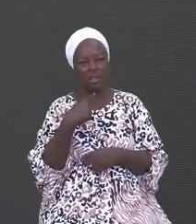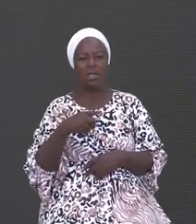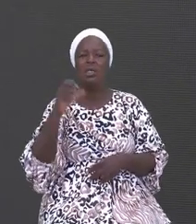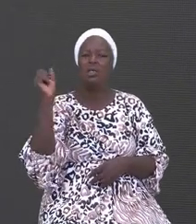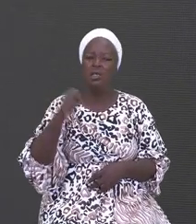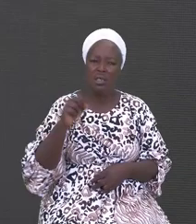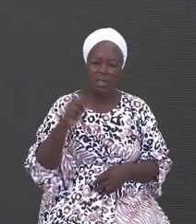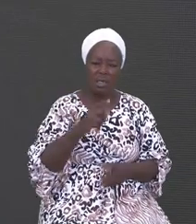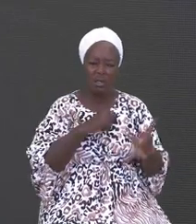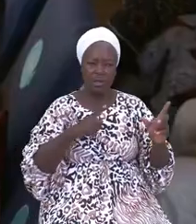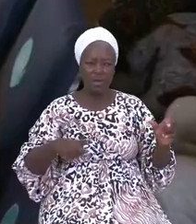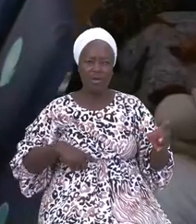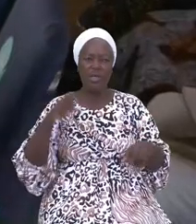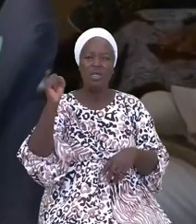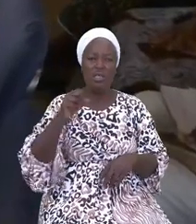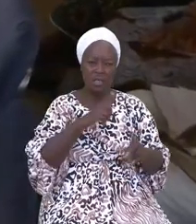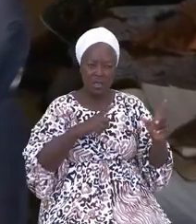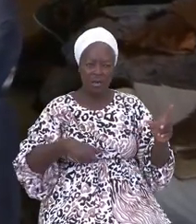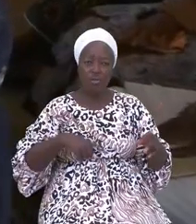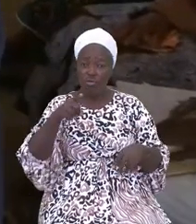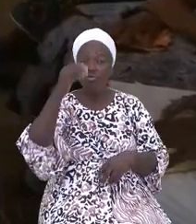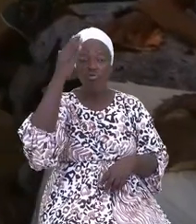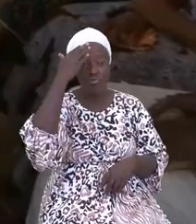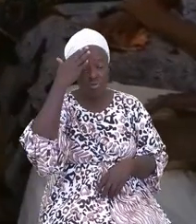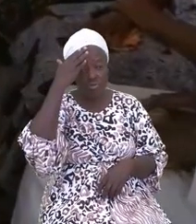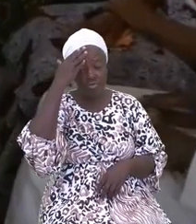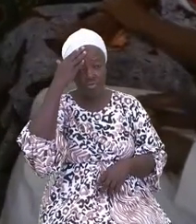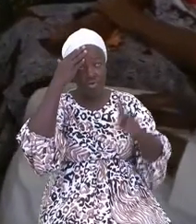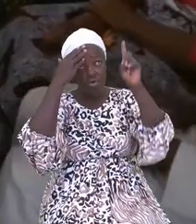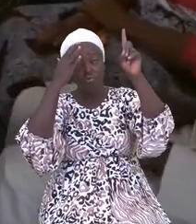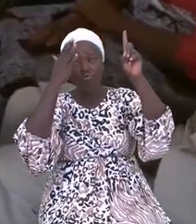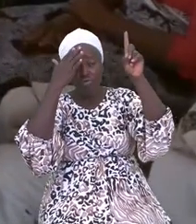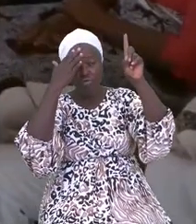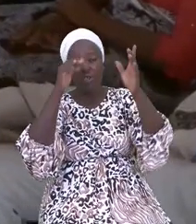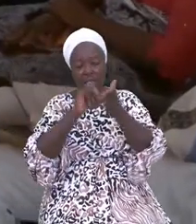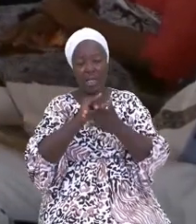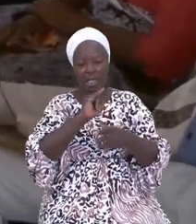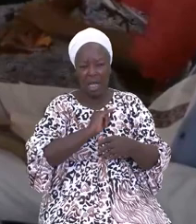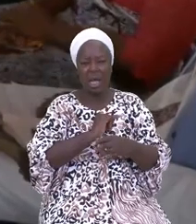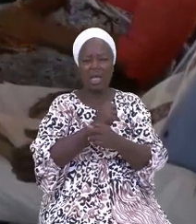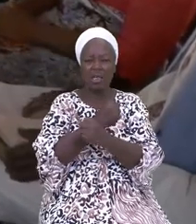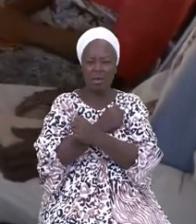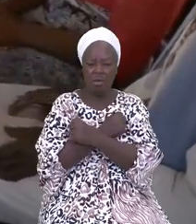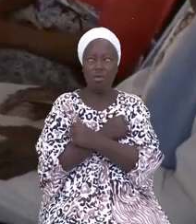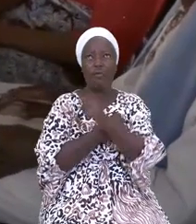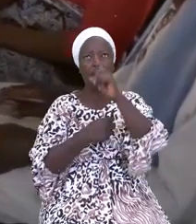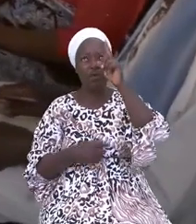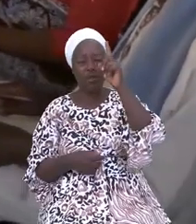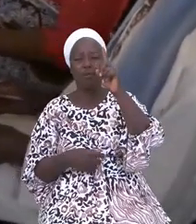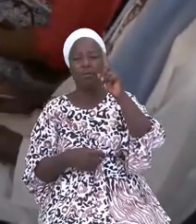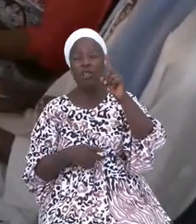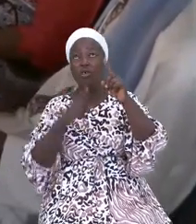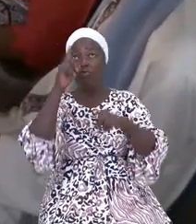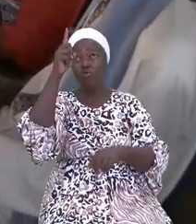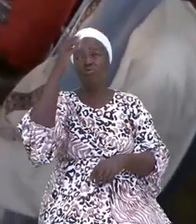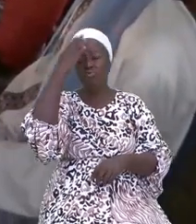yes, Lord, thou knowest that I love thee. Thou knowest. If you say